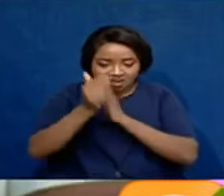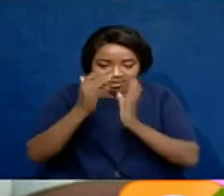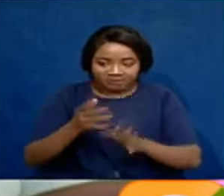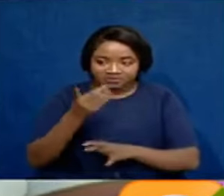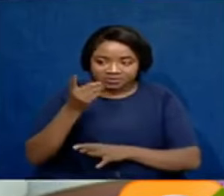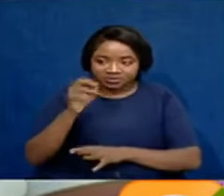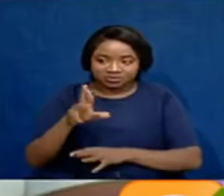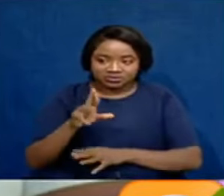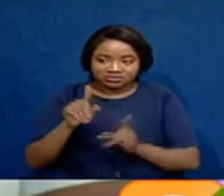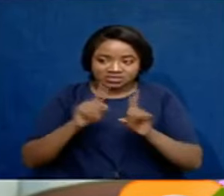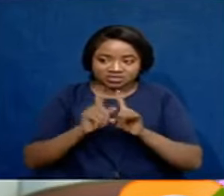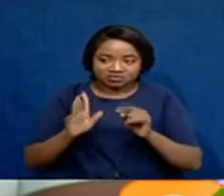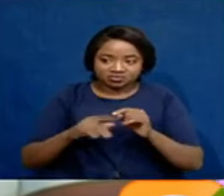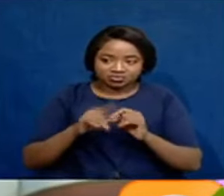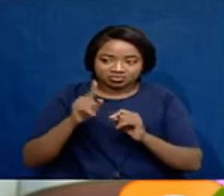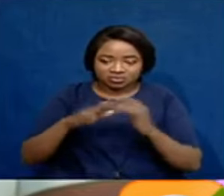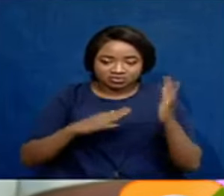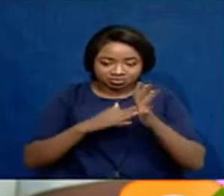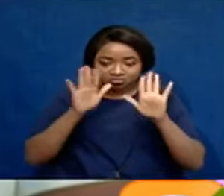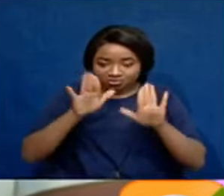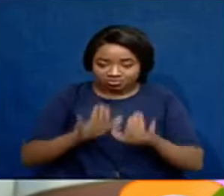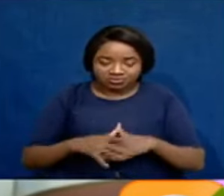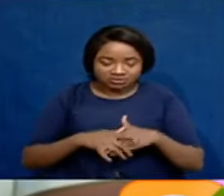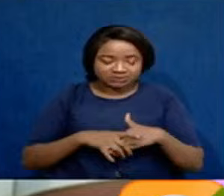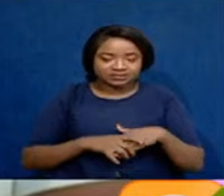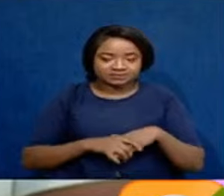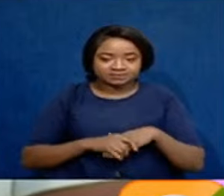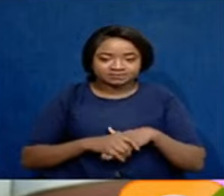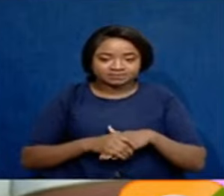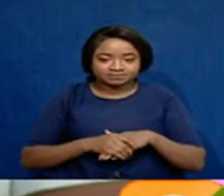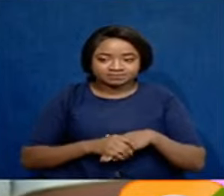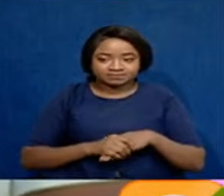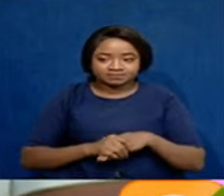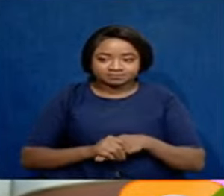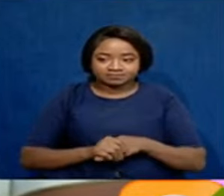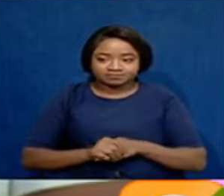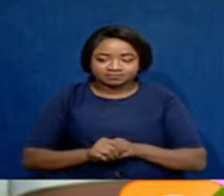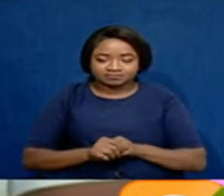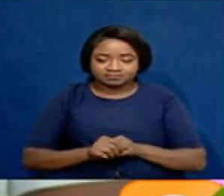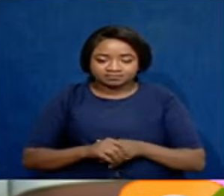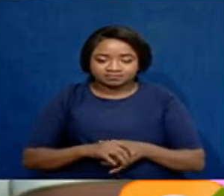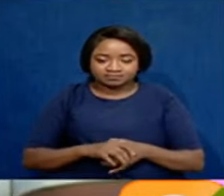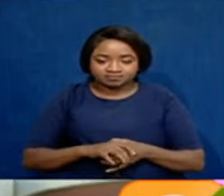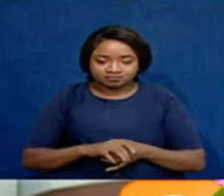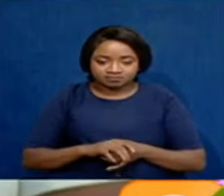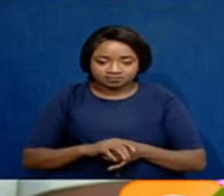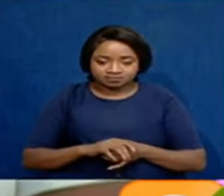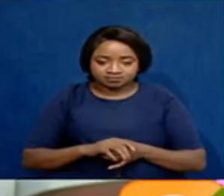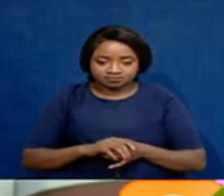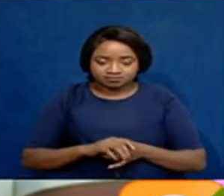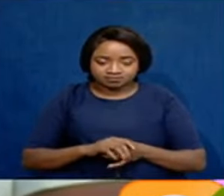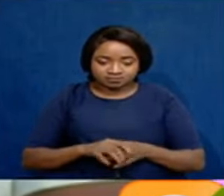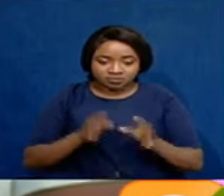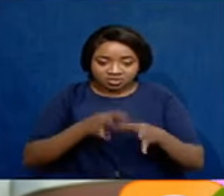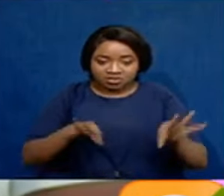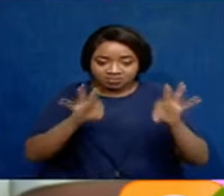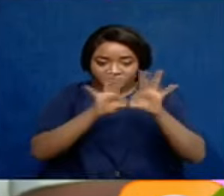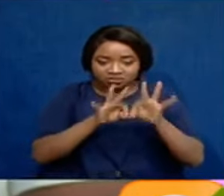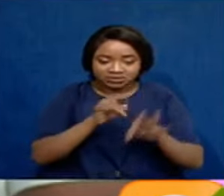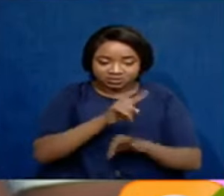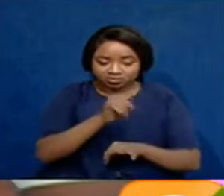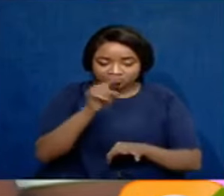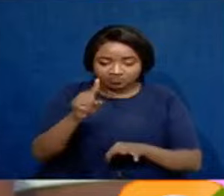a very important message. And I would like the healthcare providers to familiarize themselves with their age